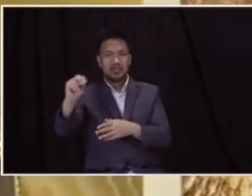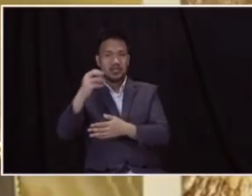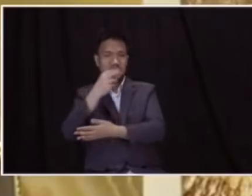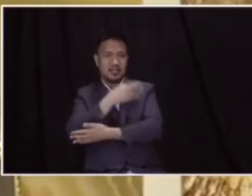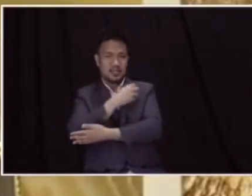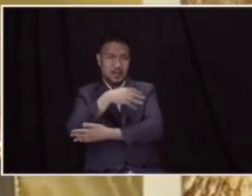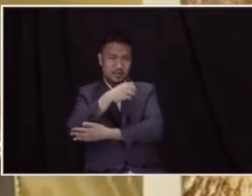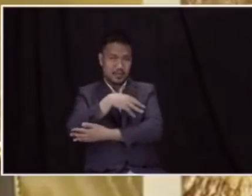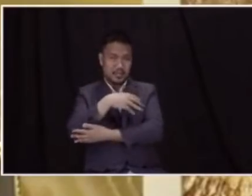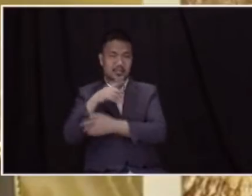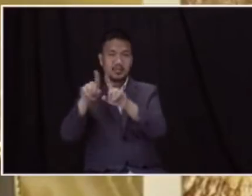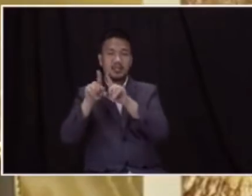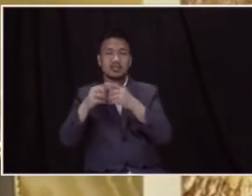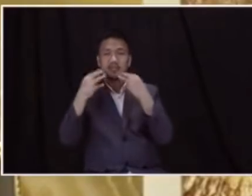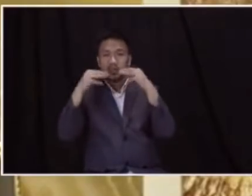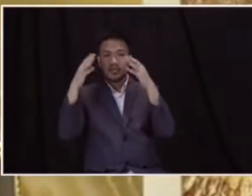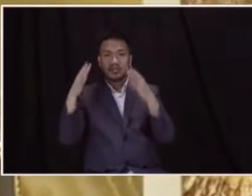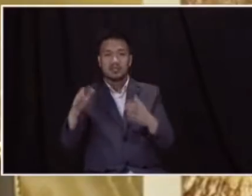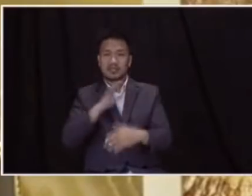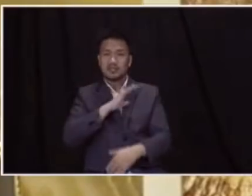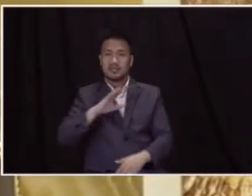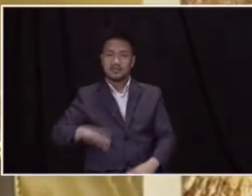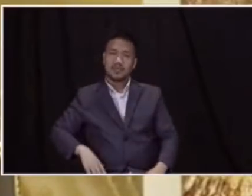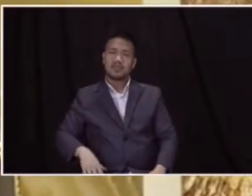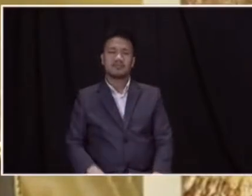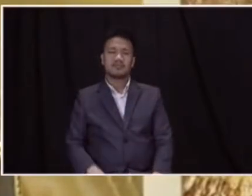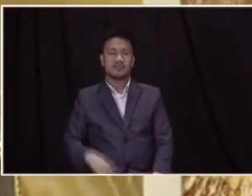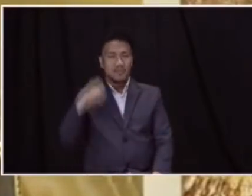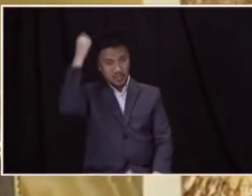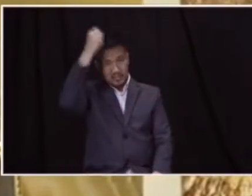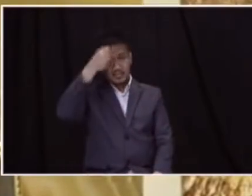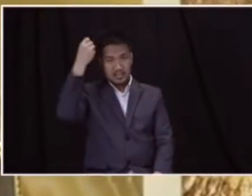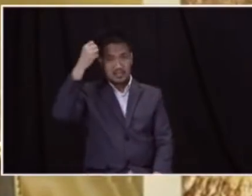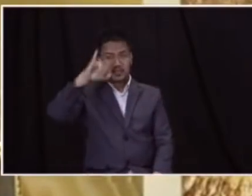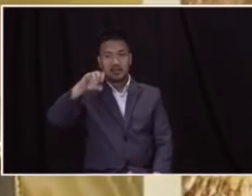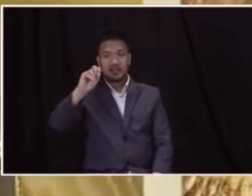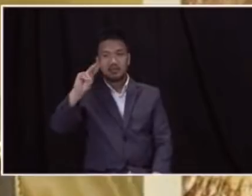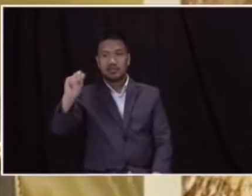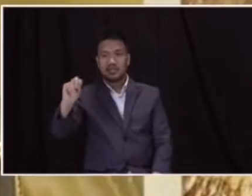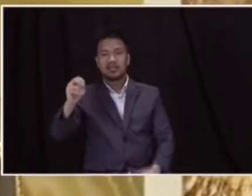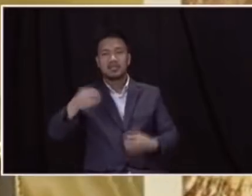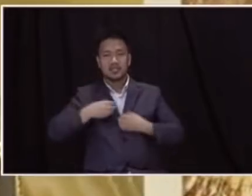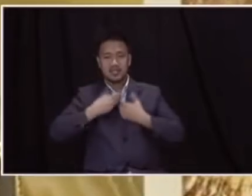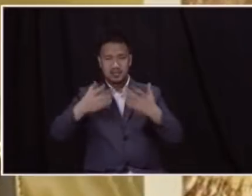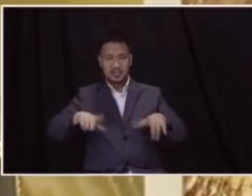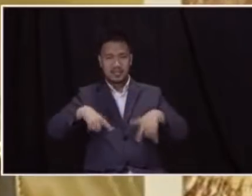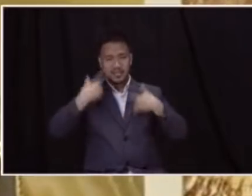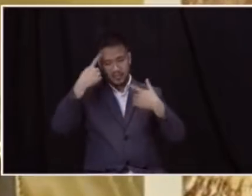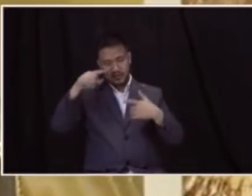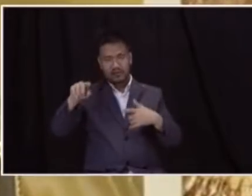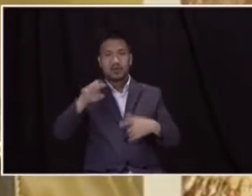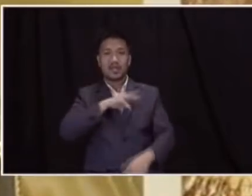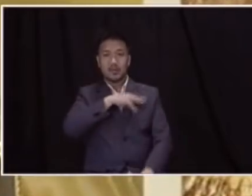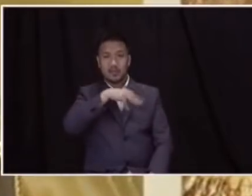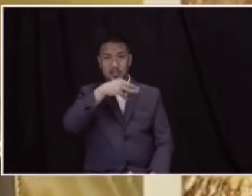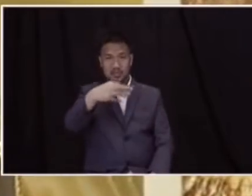herald. Saint John the Baptist laid down his life for such a